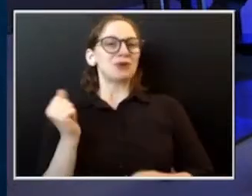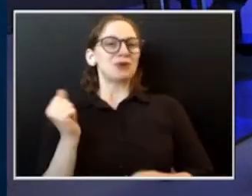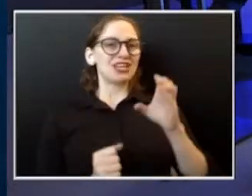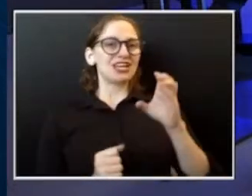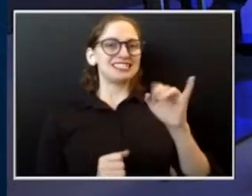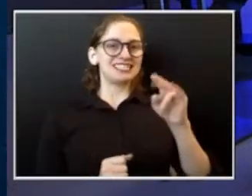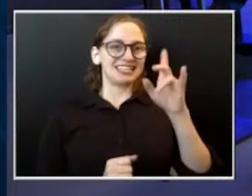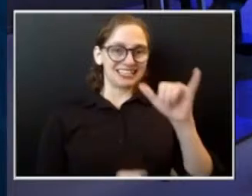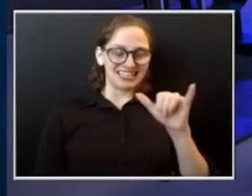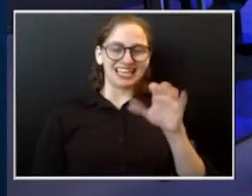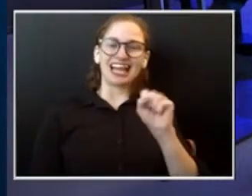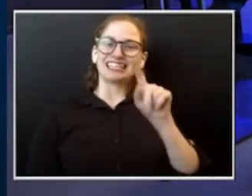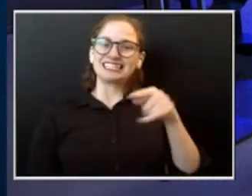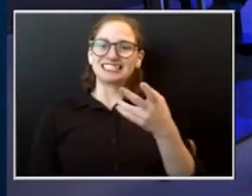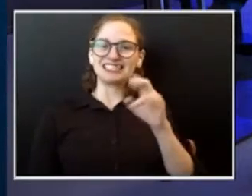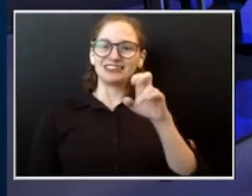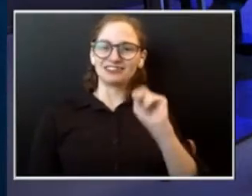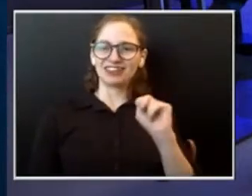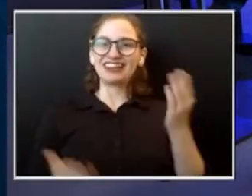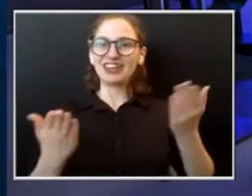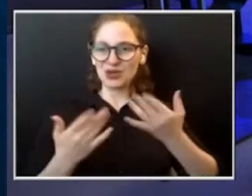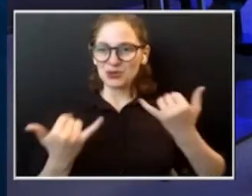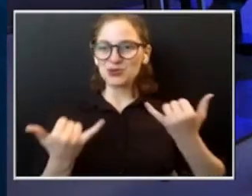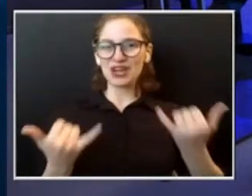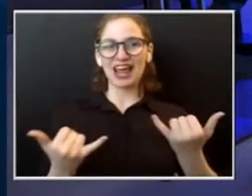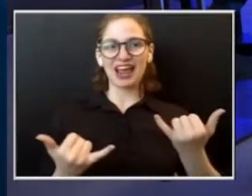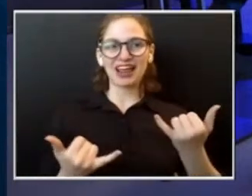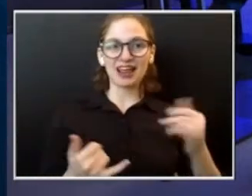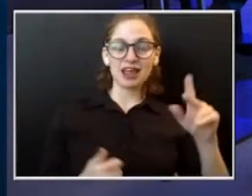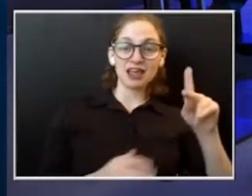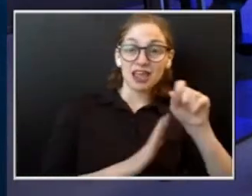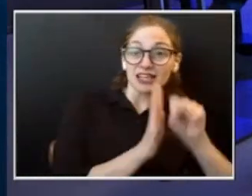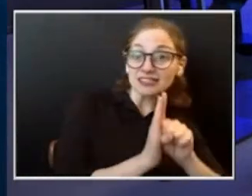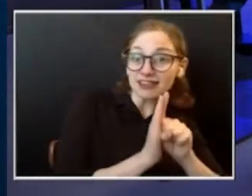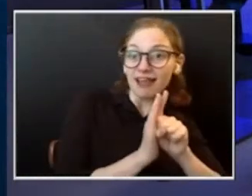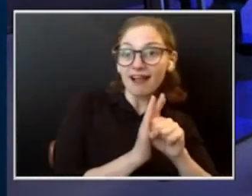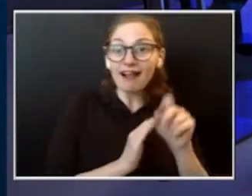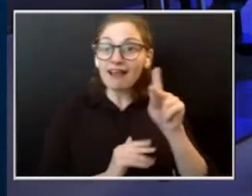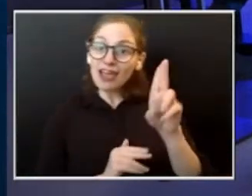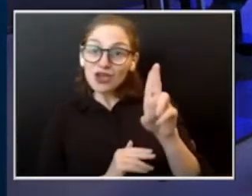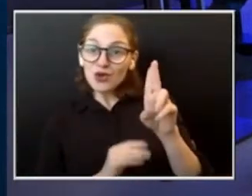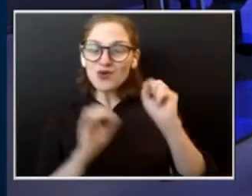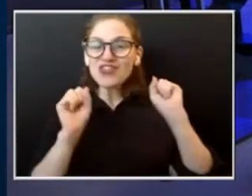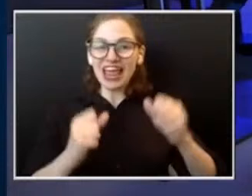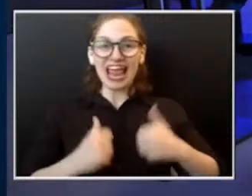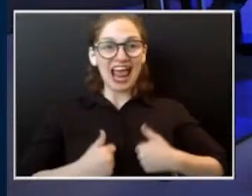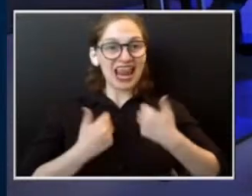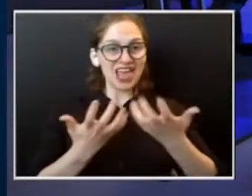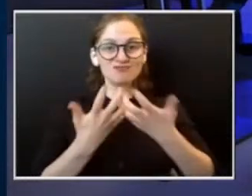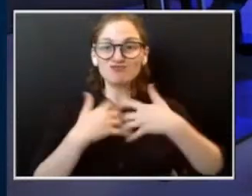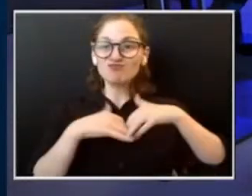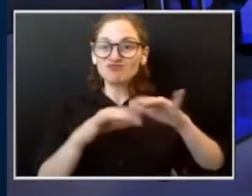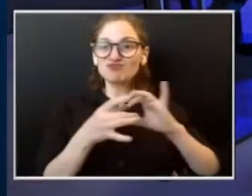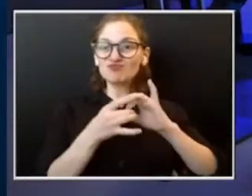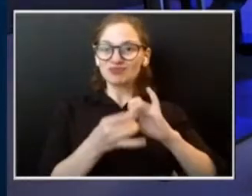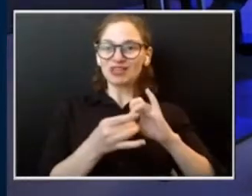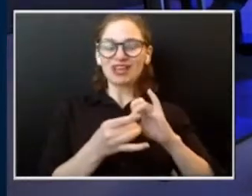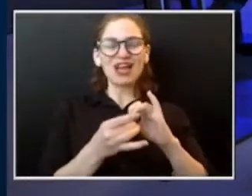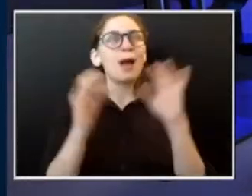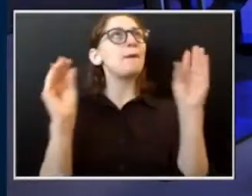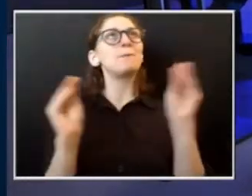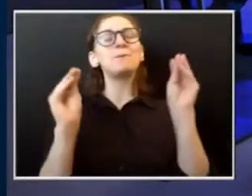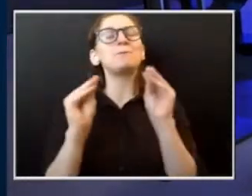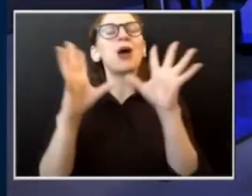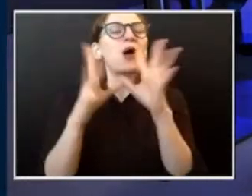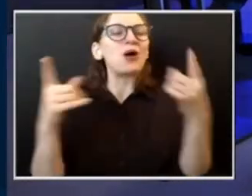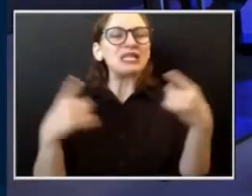us in the studio. K-State, KU, they can live and work together. That's impressive. Miracles do happen. Miracles happen. And we